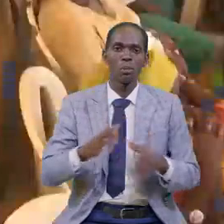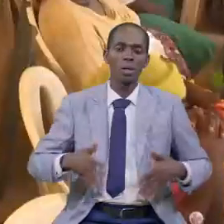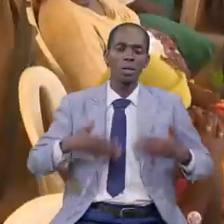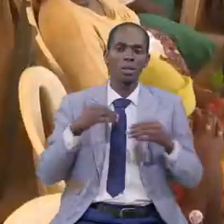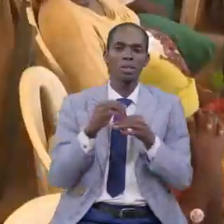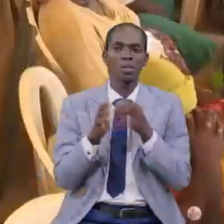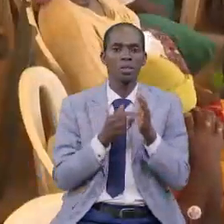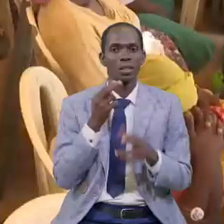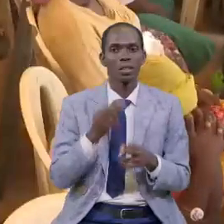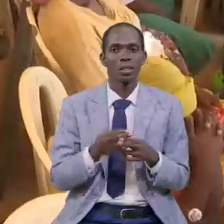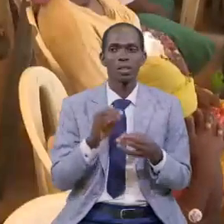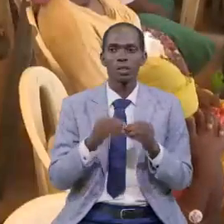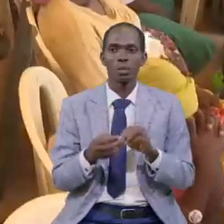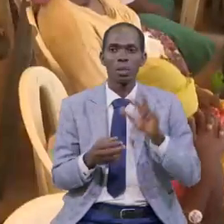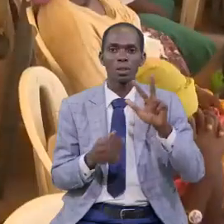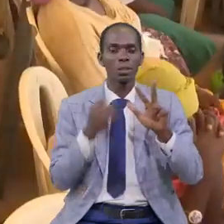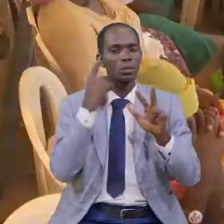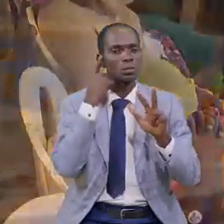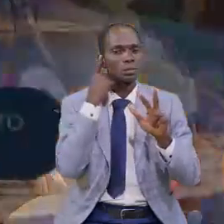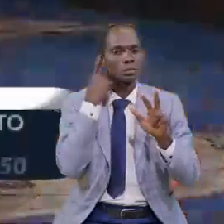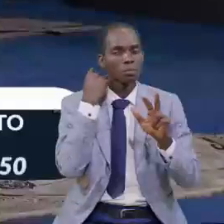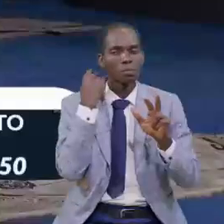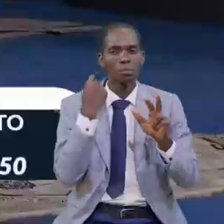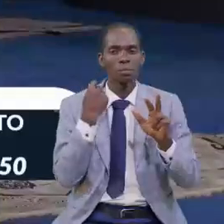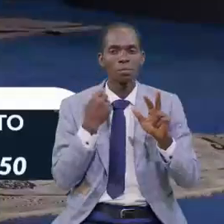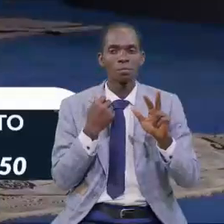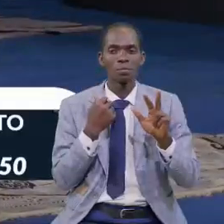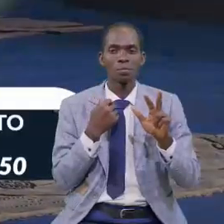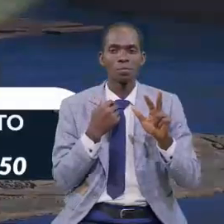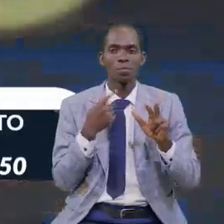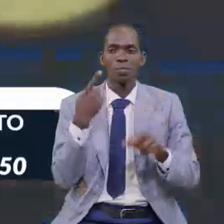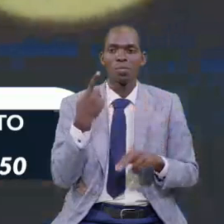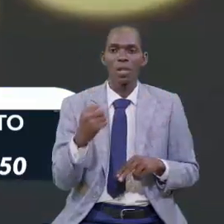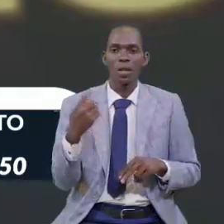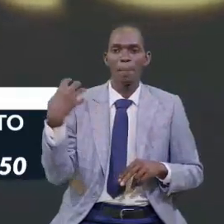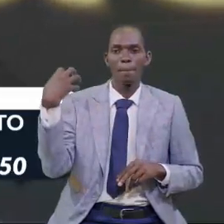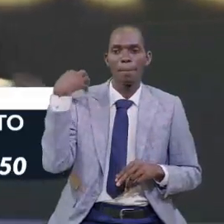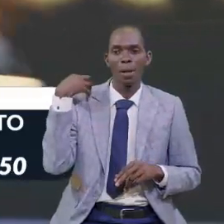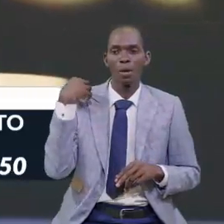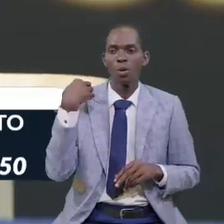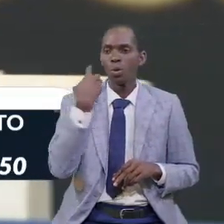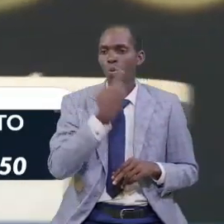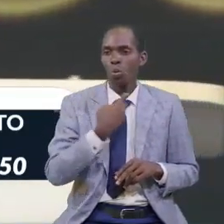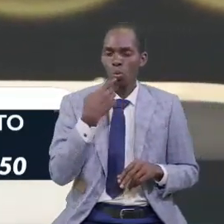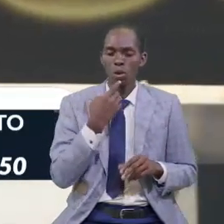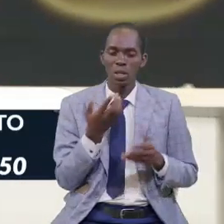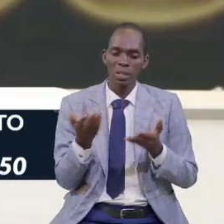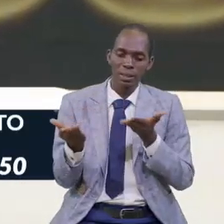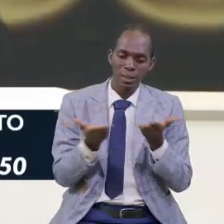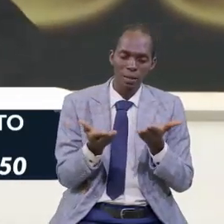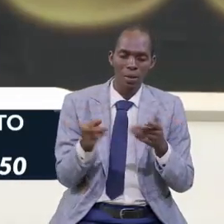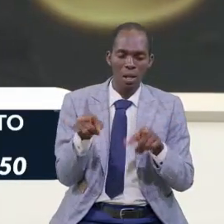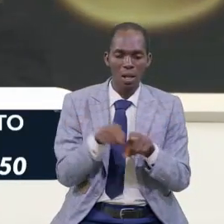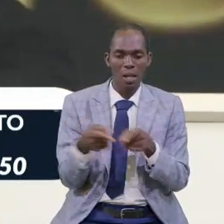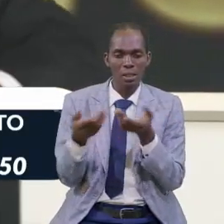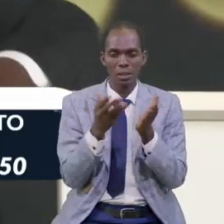number three here. Number three here is the master who served a servant to